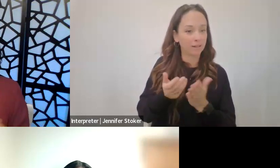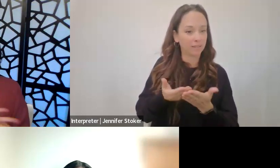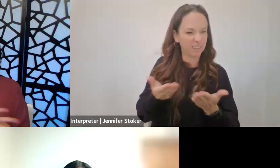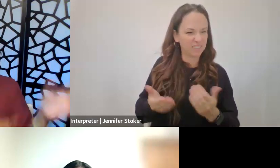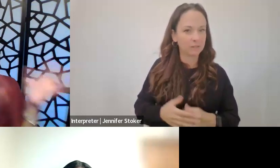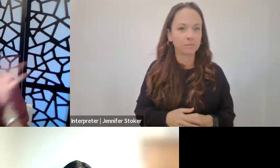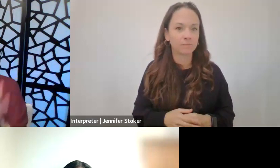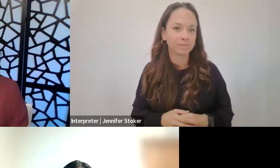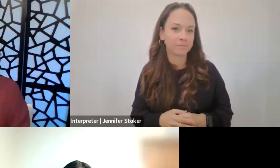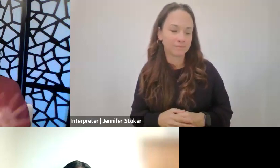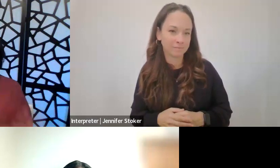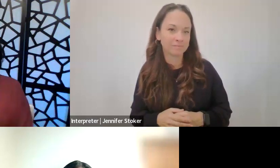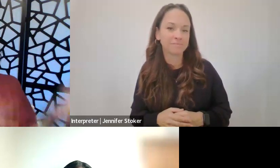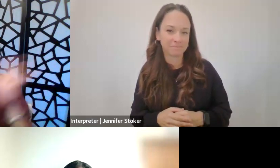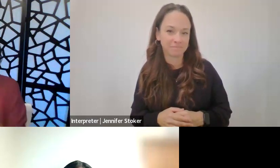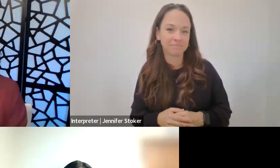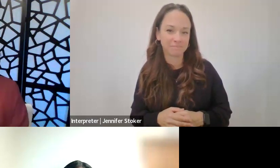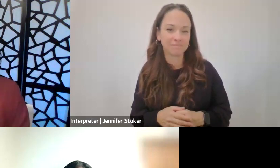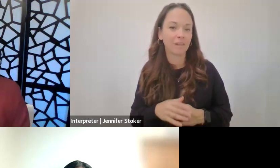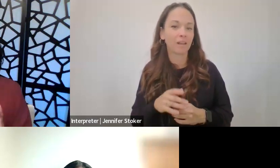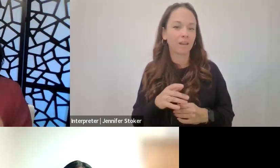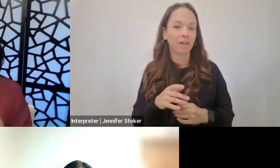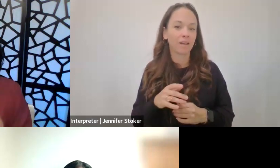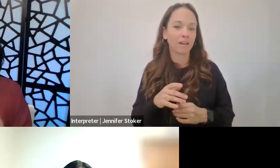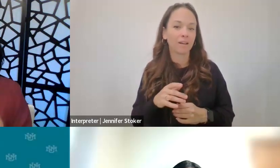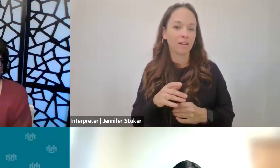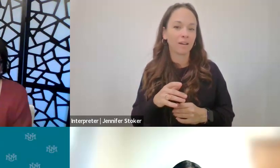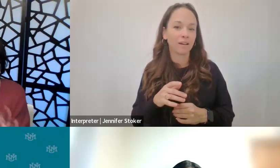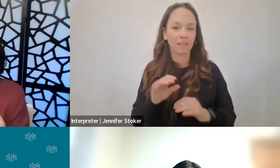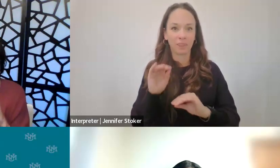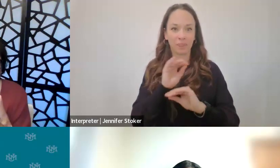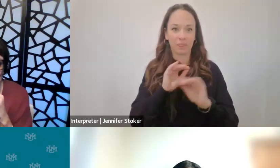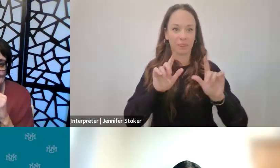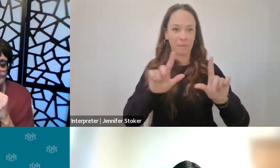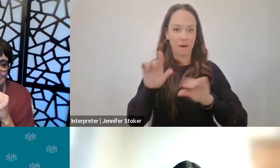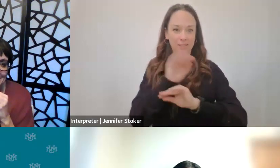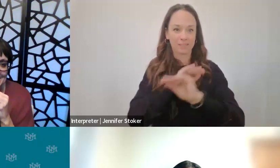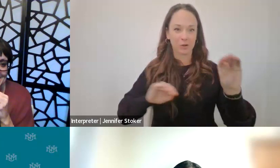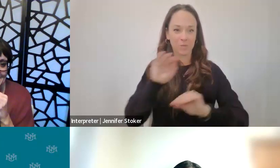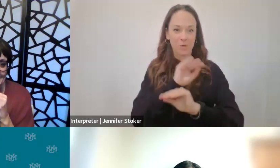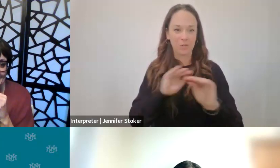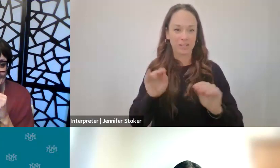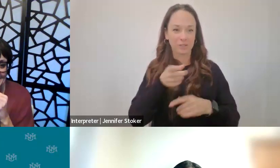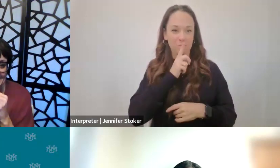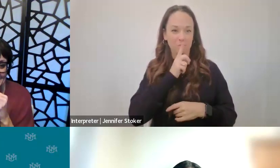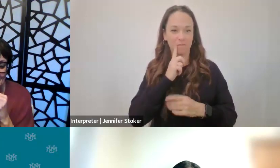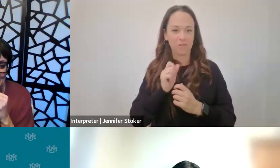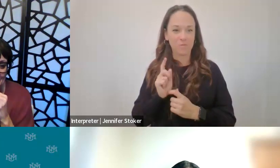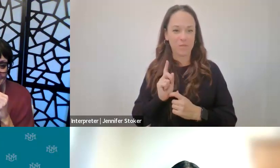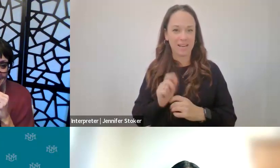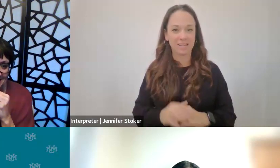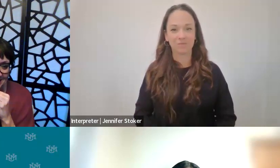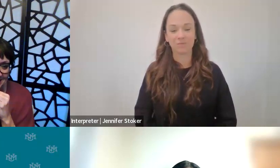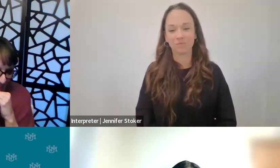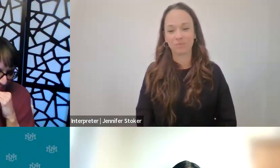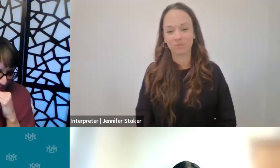Great. And I see the box is moving around, so I'm going to mute myself and let someone else have a chance to Thanks,